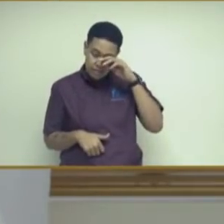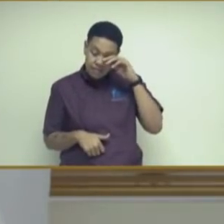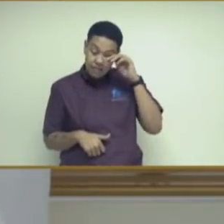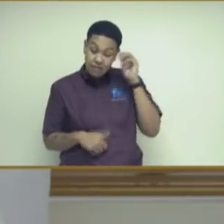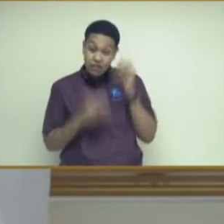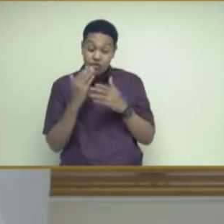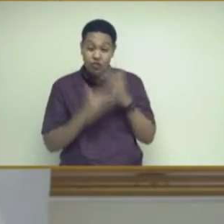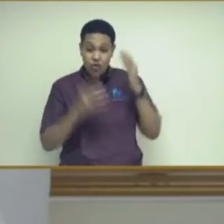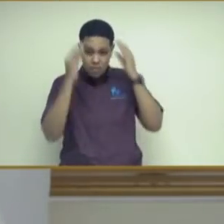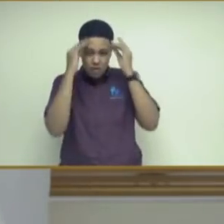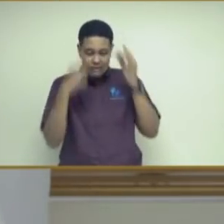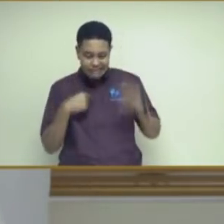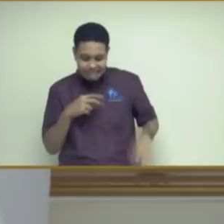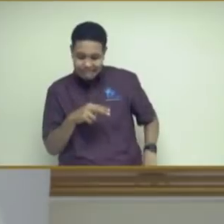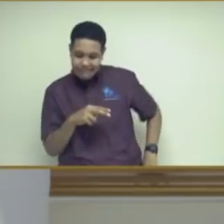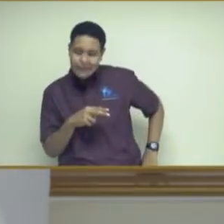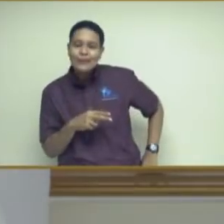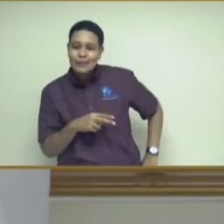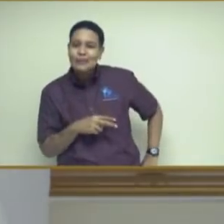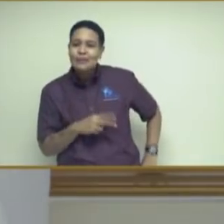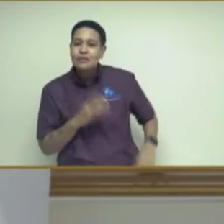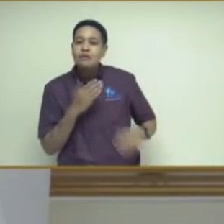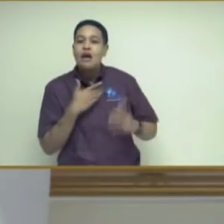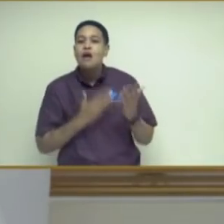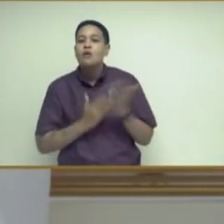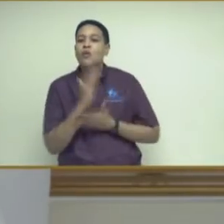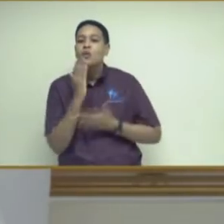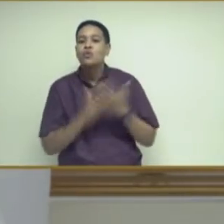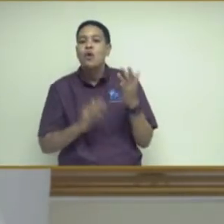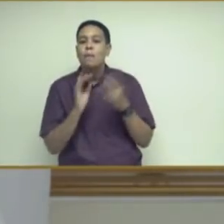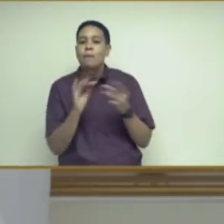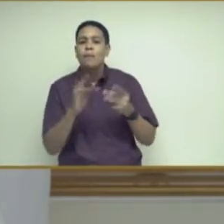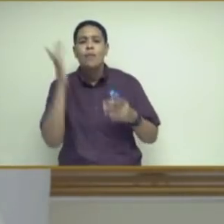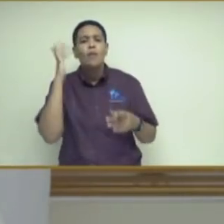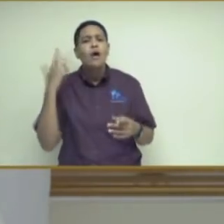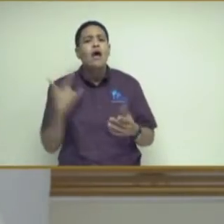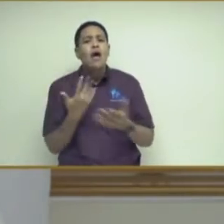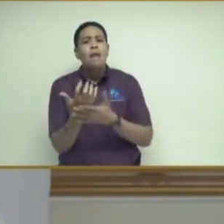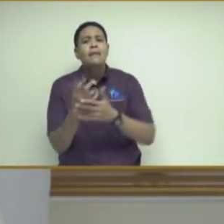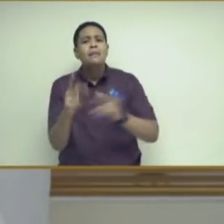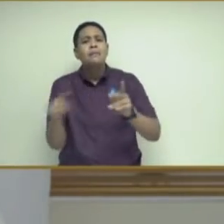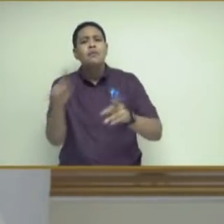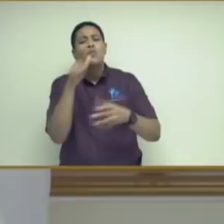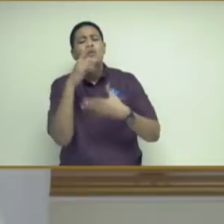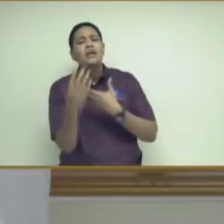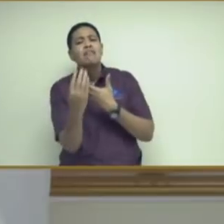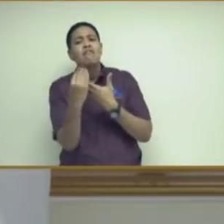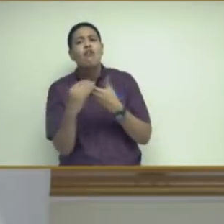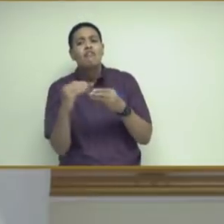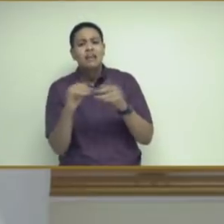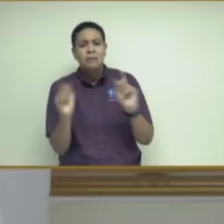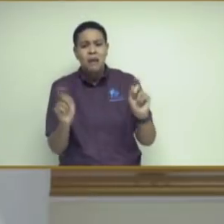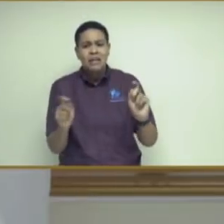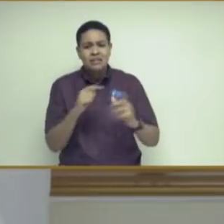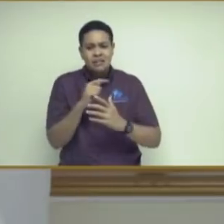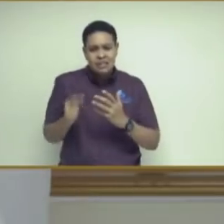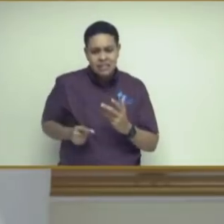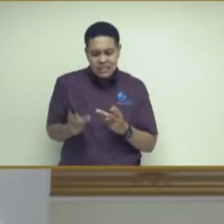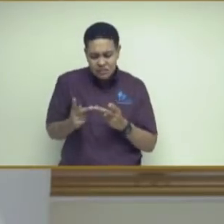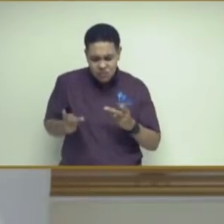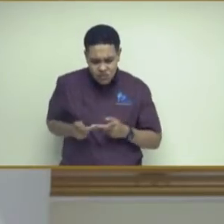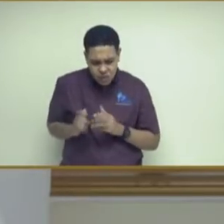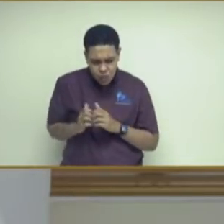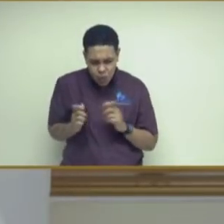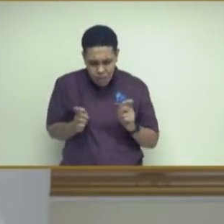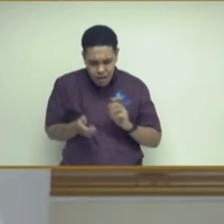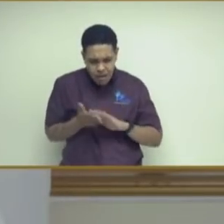we have had, and I go through some of them because I want to appeal to persons who are involved in managing these facilities, but